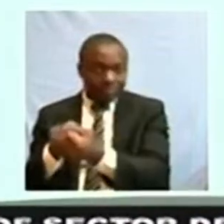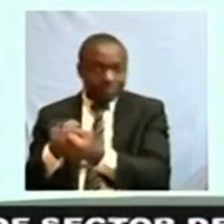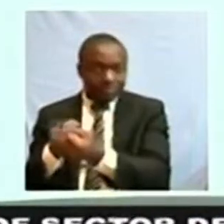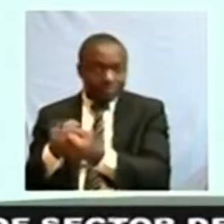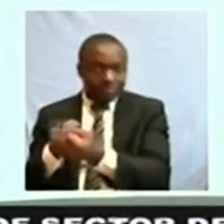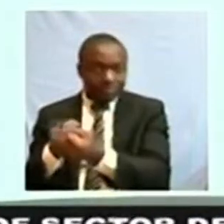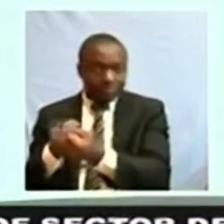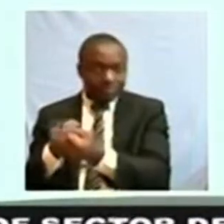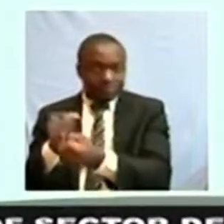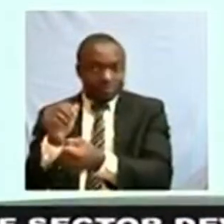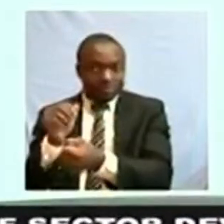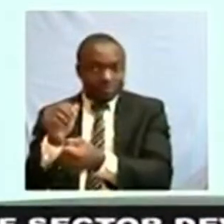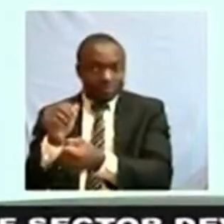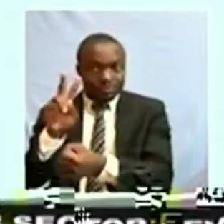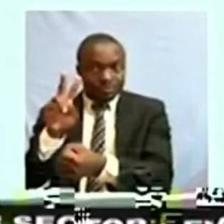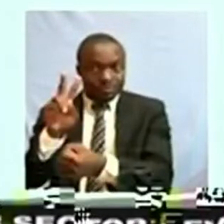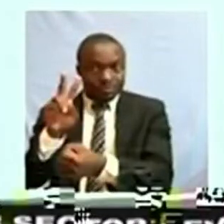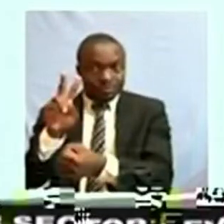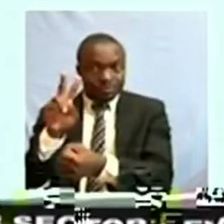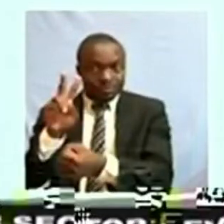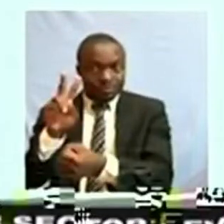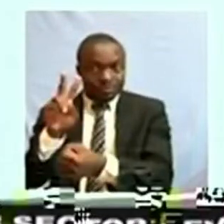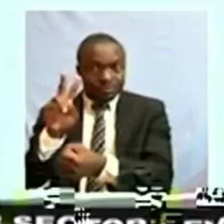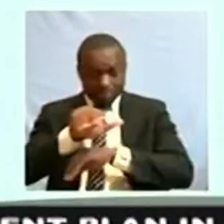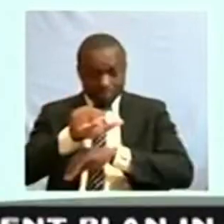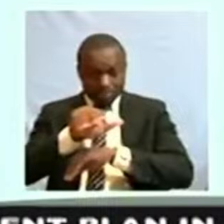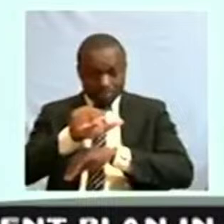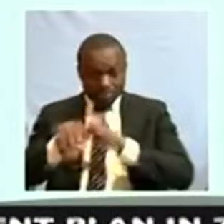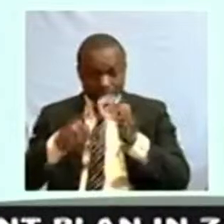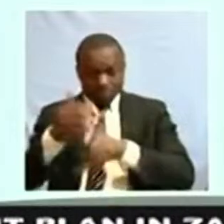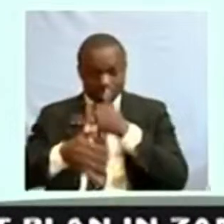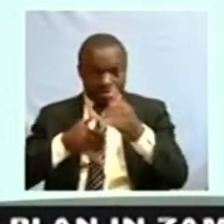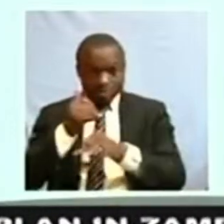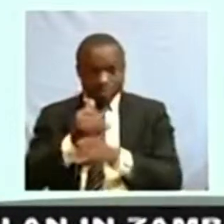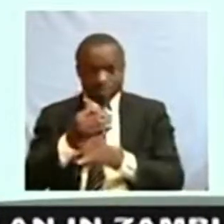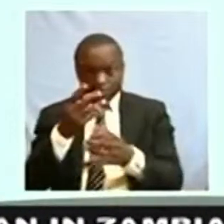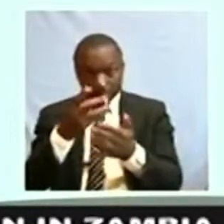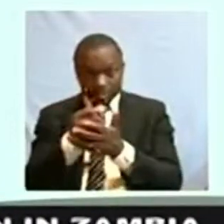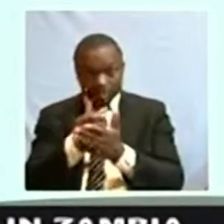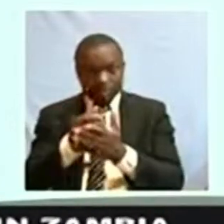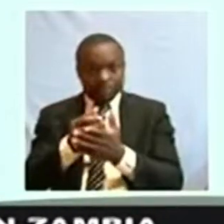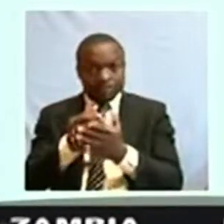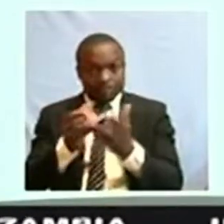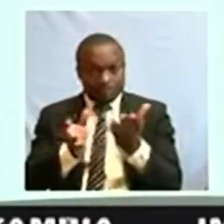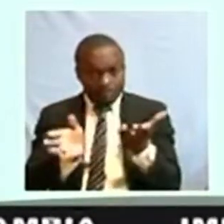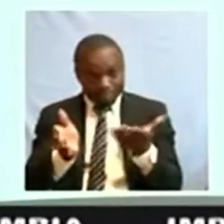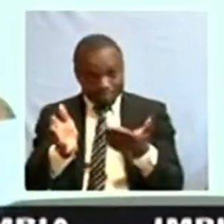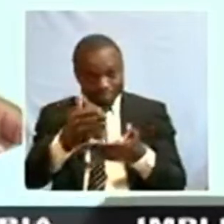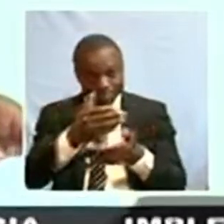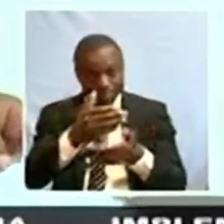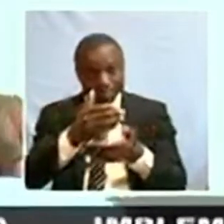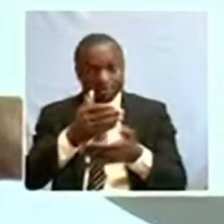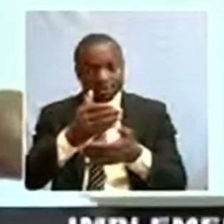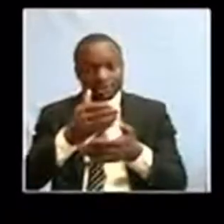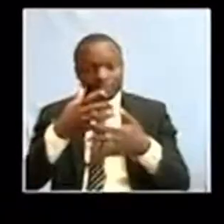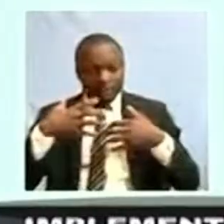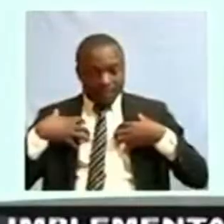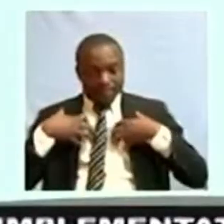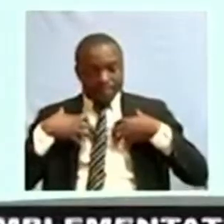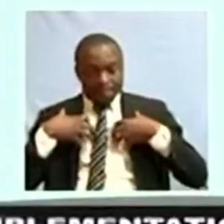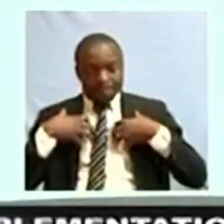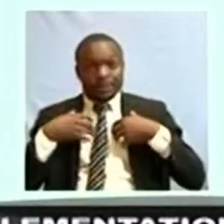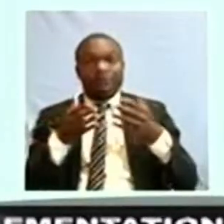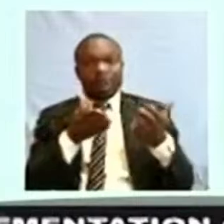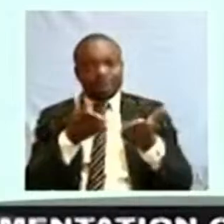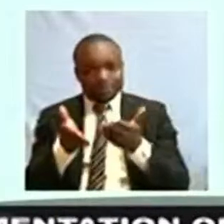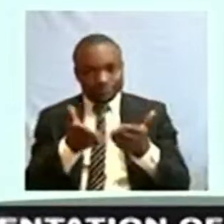21,000 2024. Either the money collected by veterinary services for the